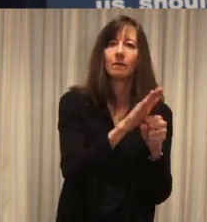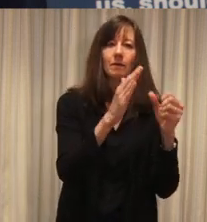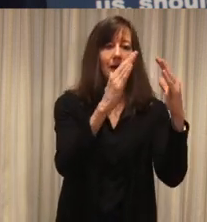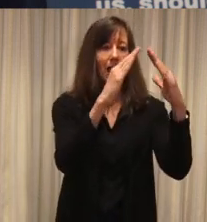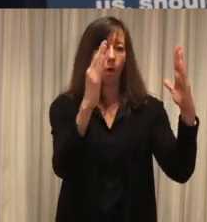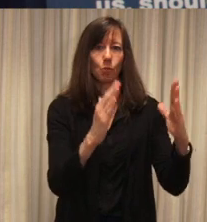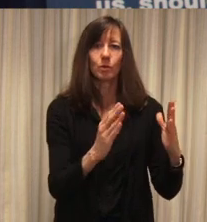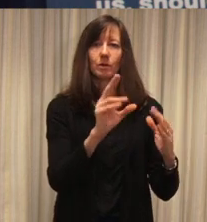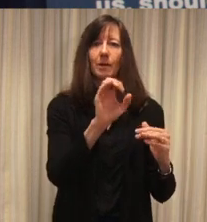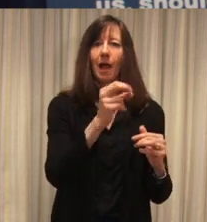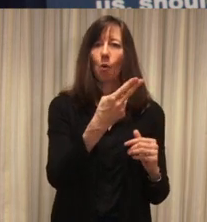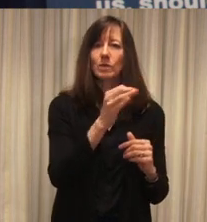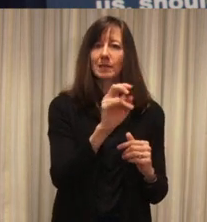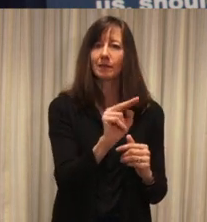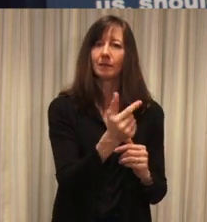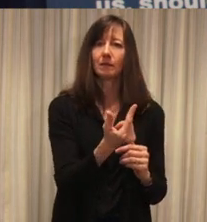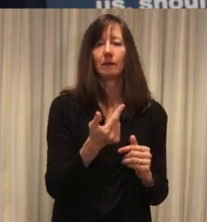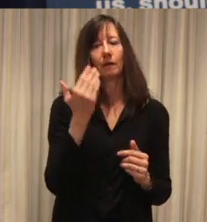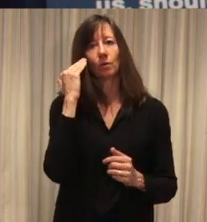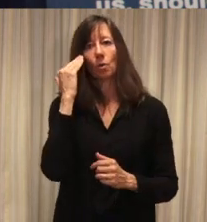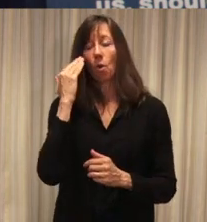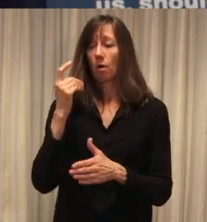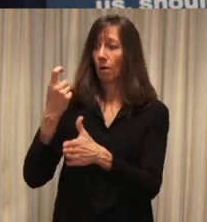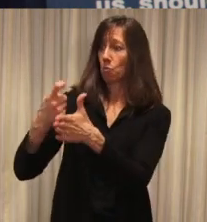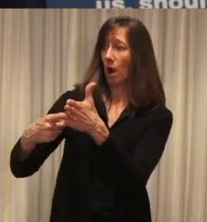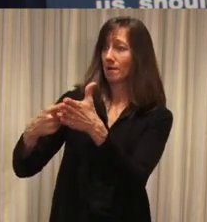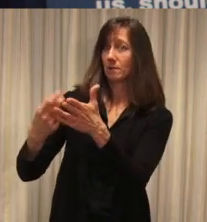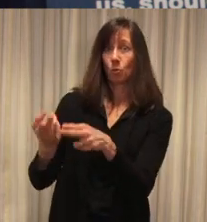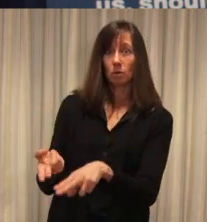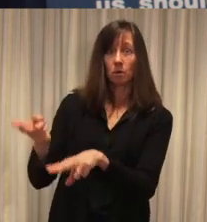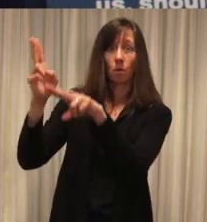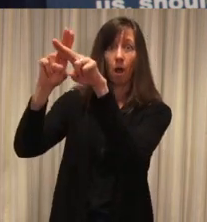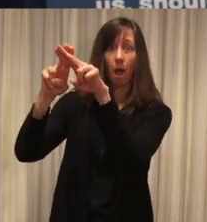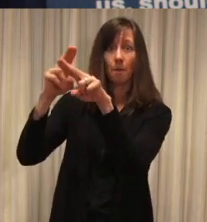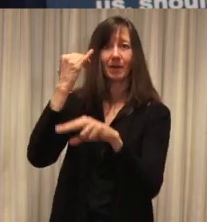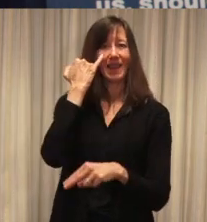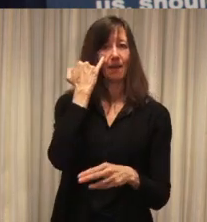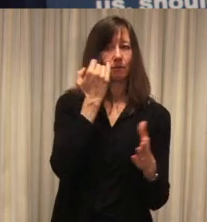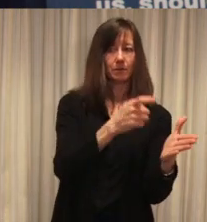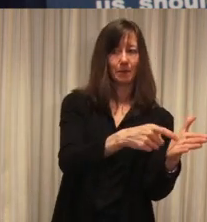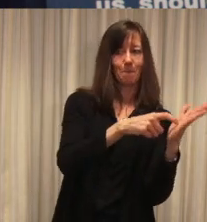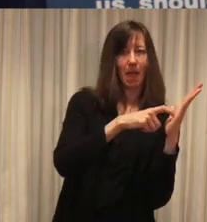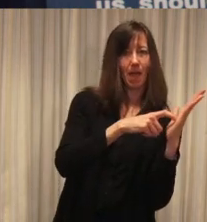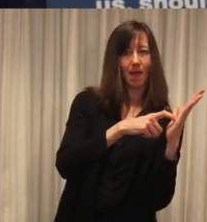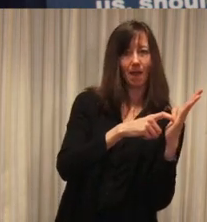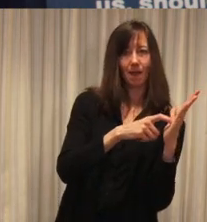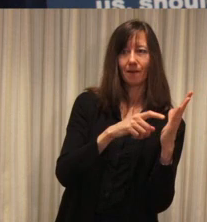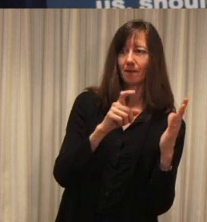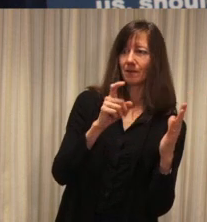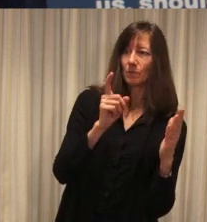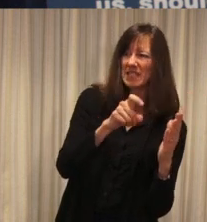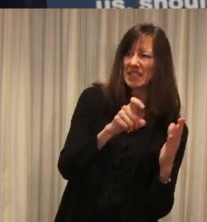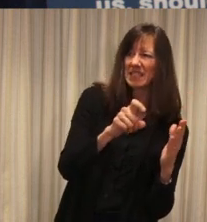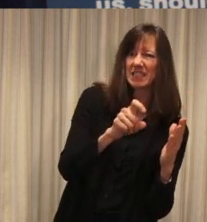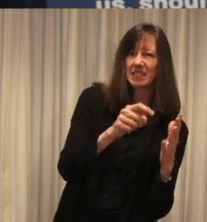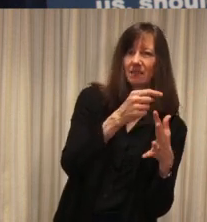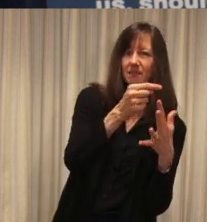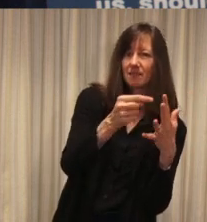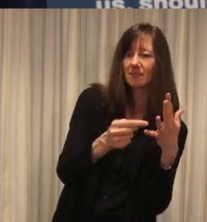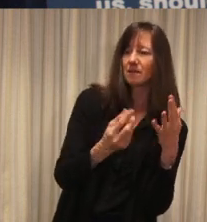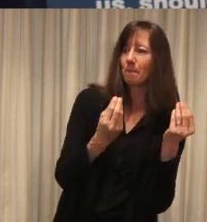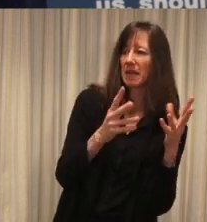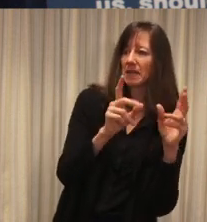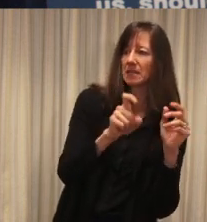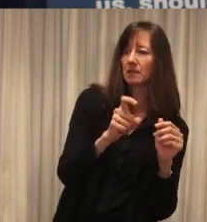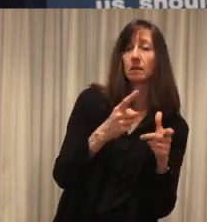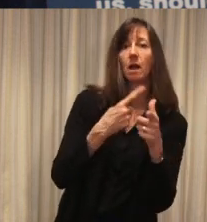basic economic classes. Prices go up when demand exceeds supply, and that's really what we had even before COVID